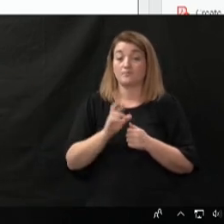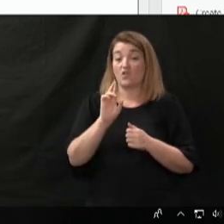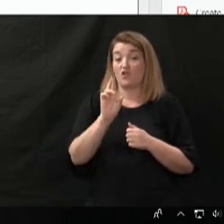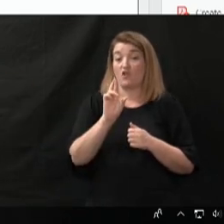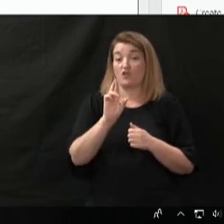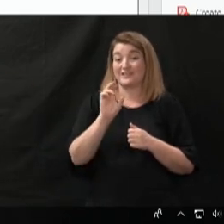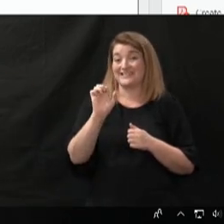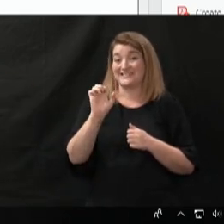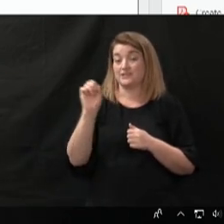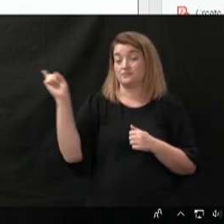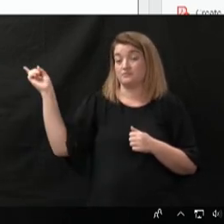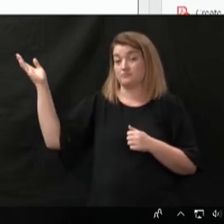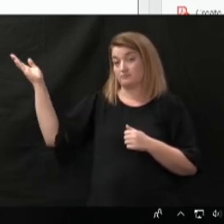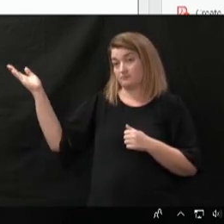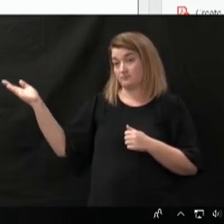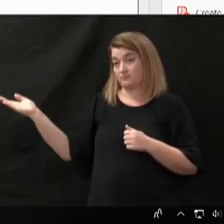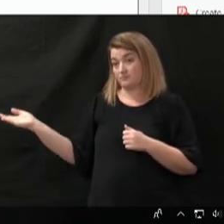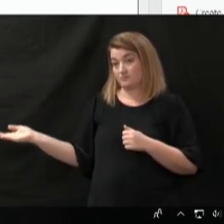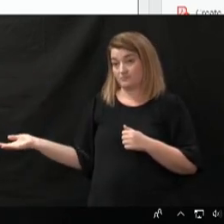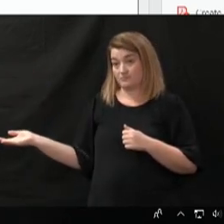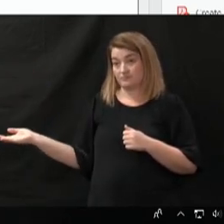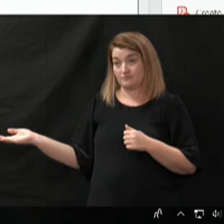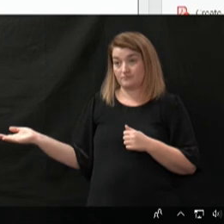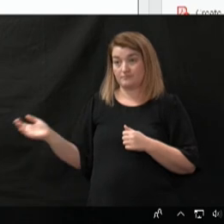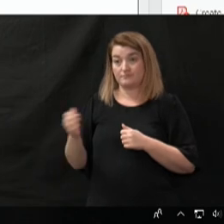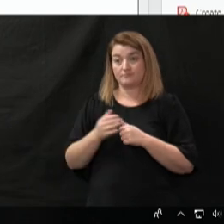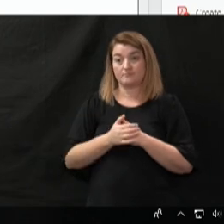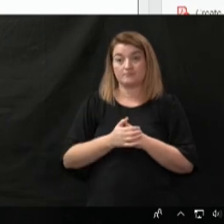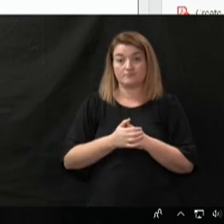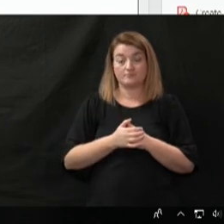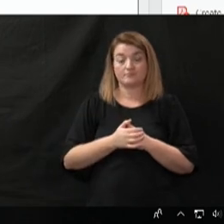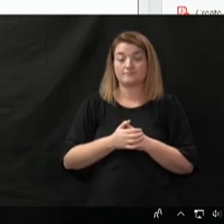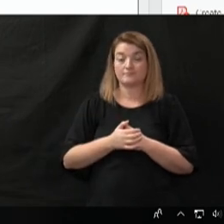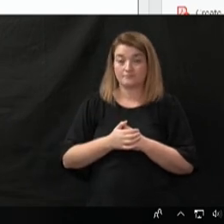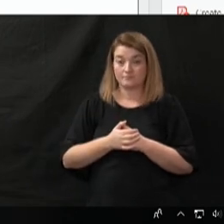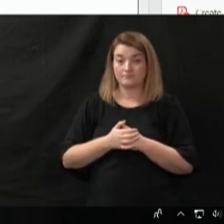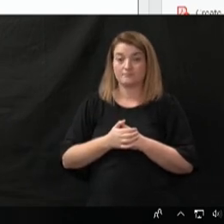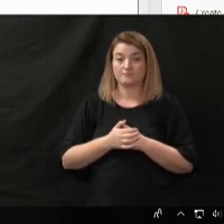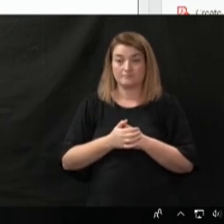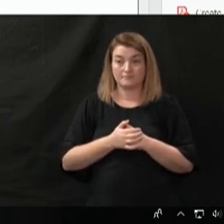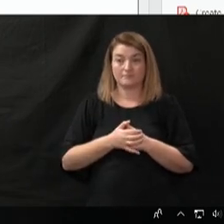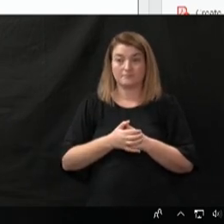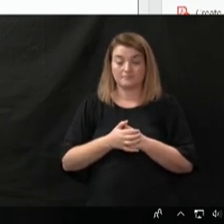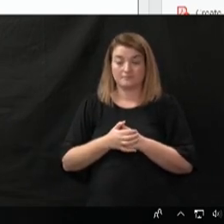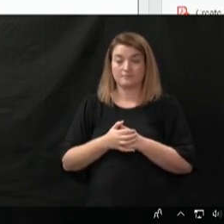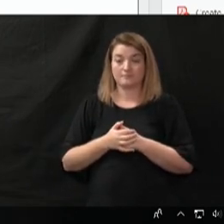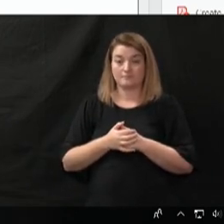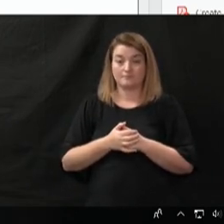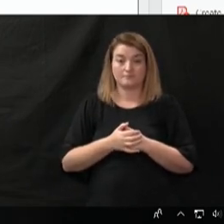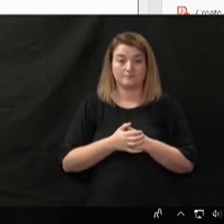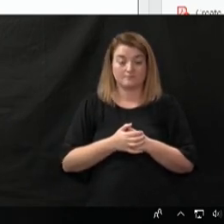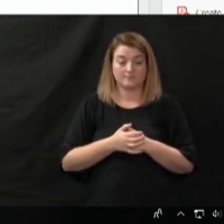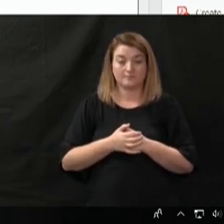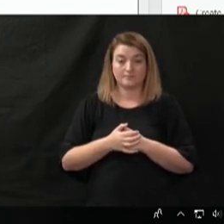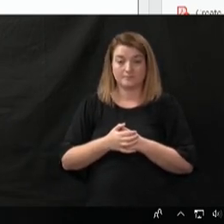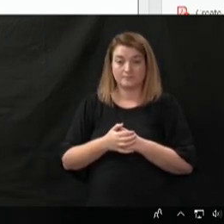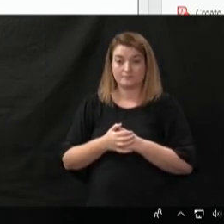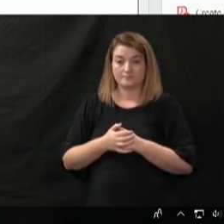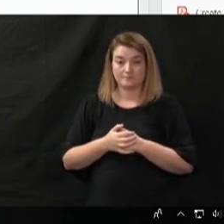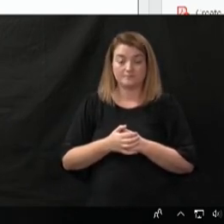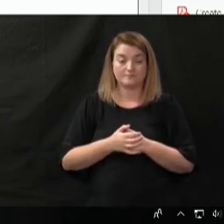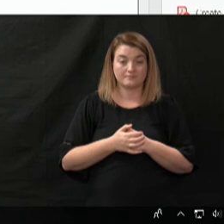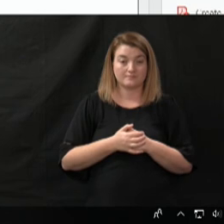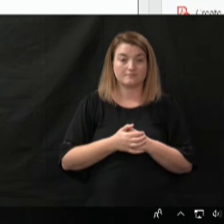E, respect, respectful, disrespectful, respectfully, and respected, respecting.